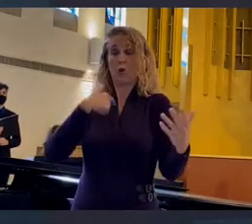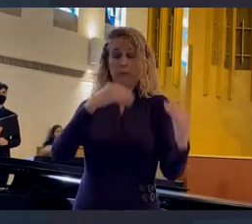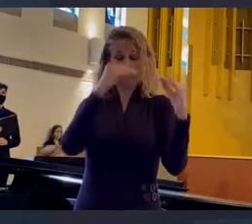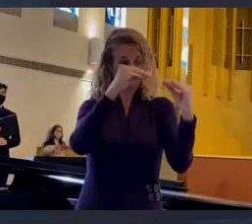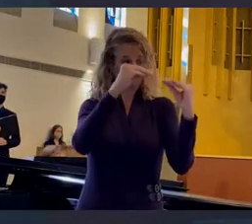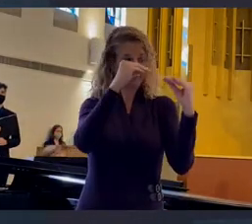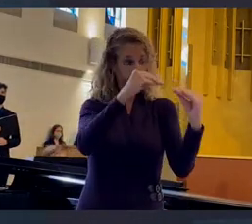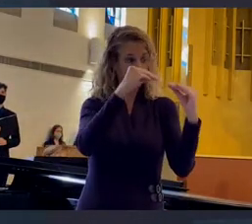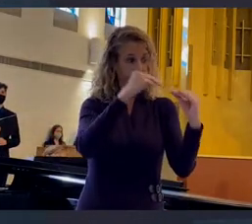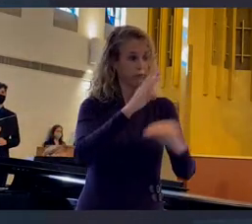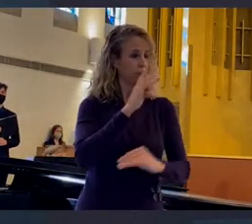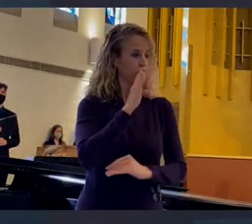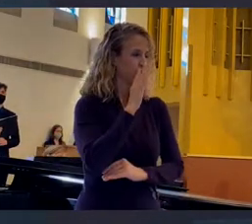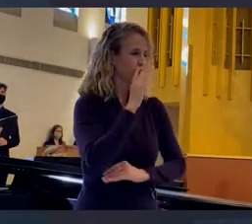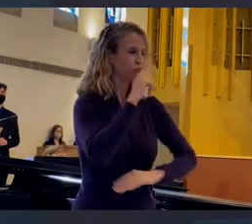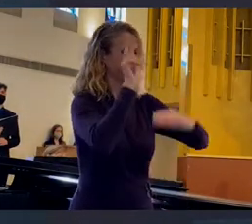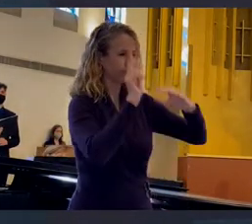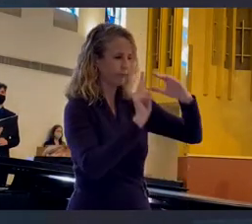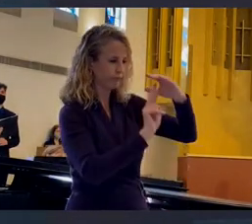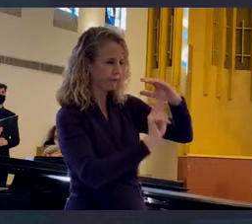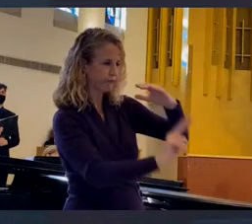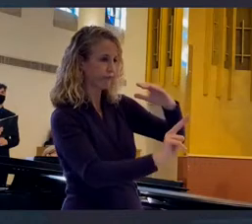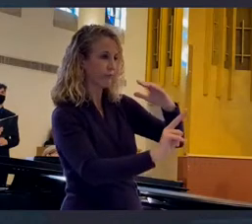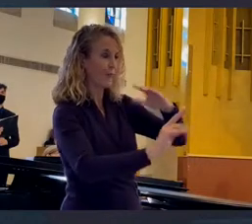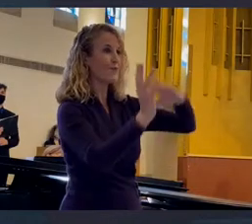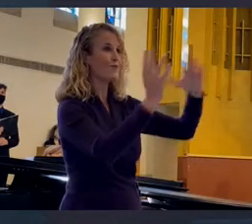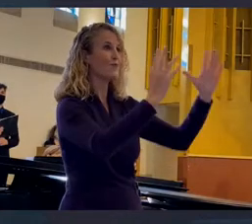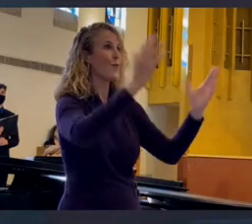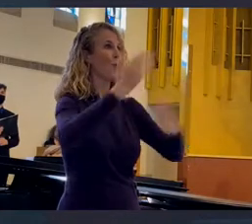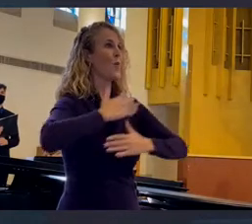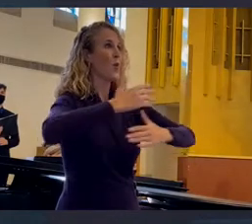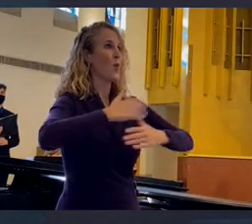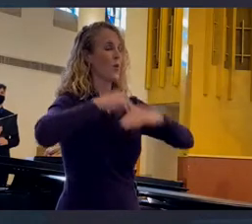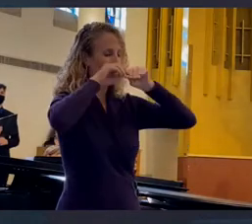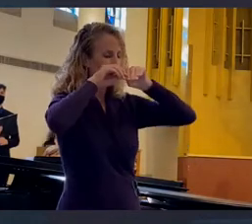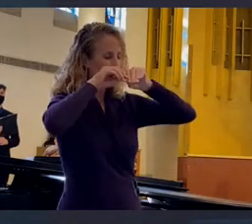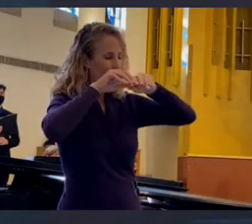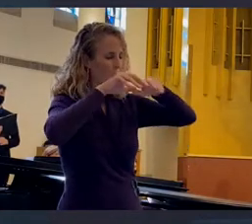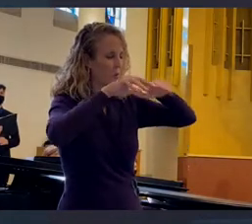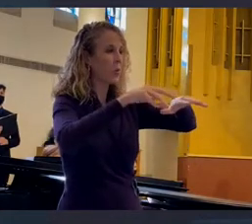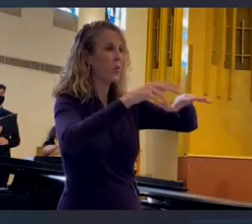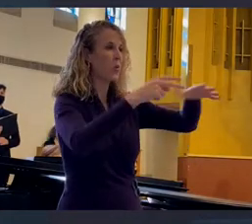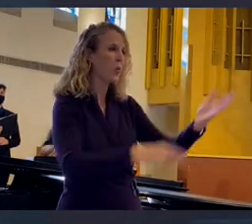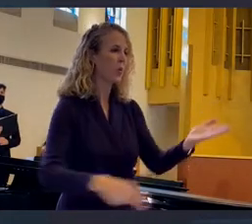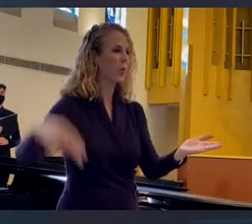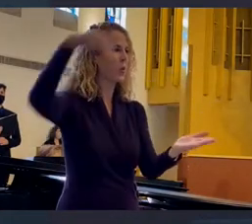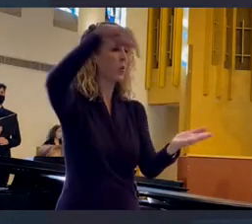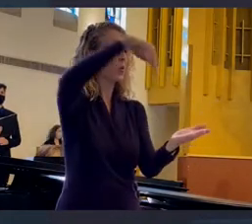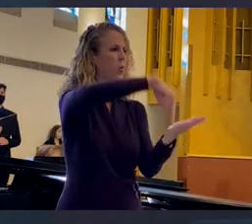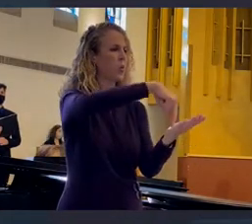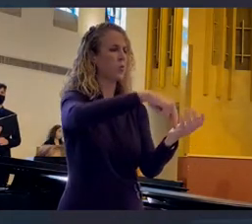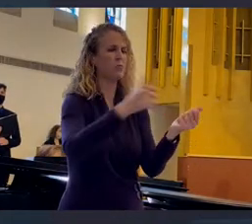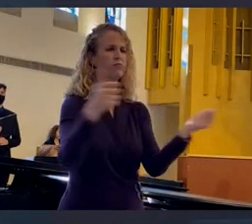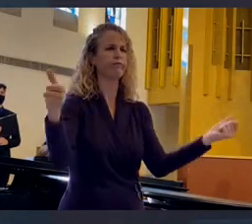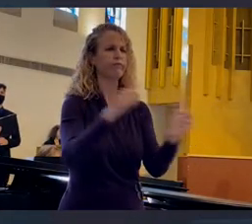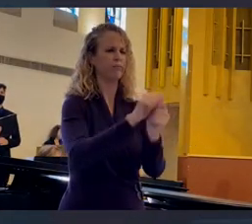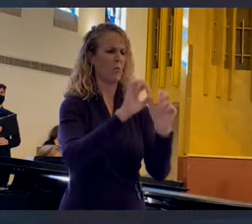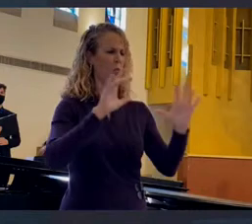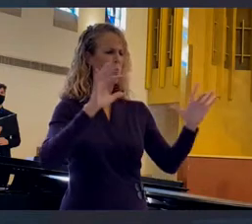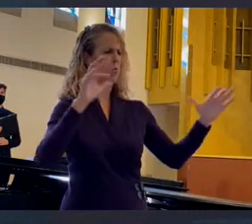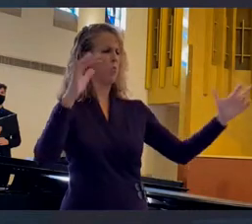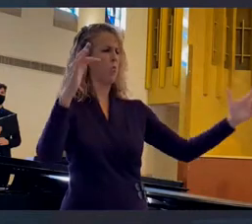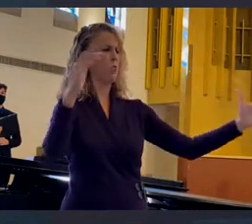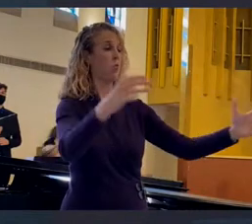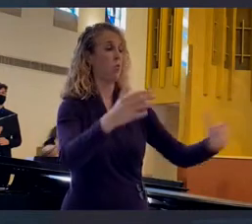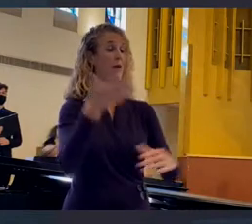prophesied as he commanded me. The breath entered them, and they came to life and stood up on their feet, a vast multitude.